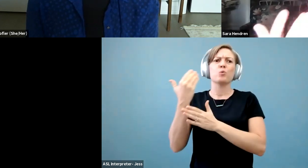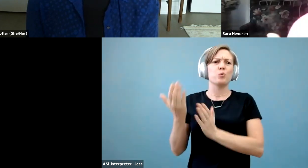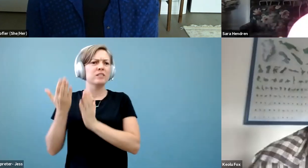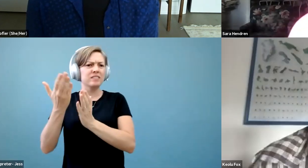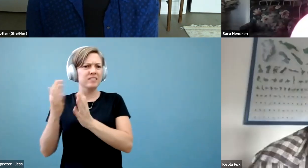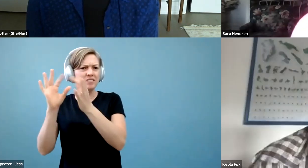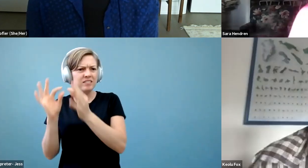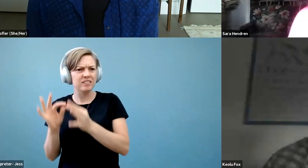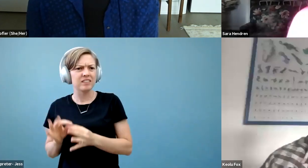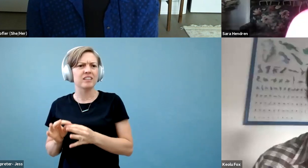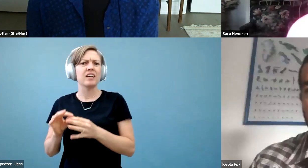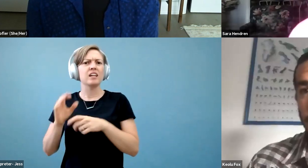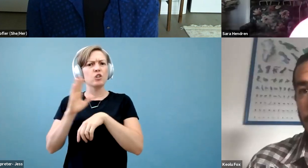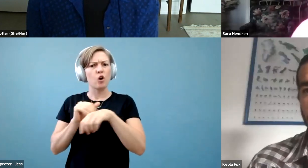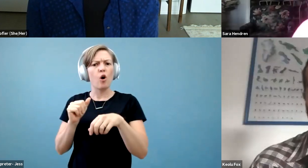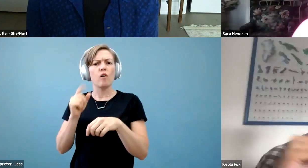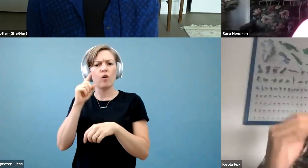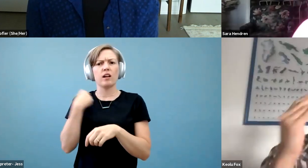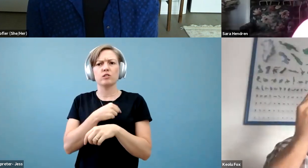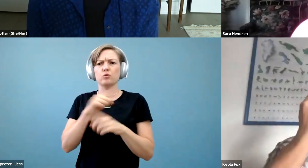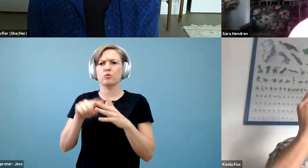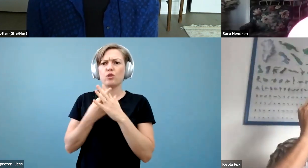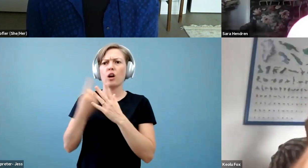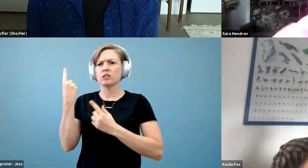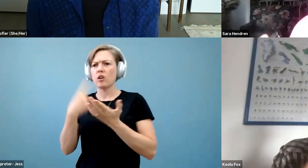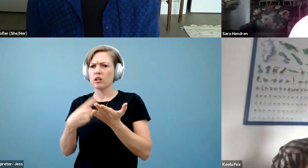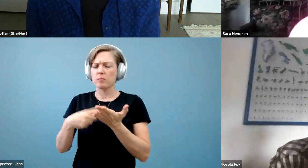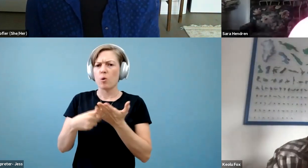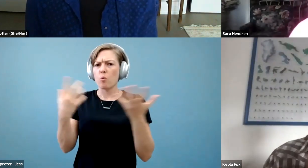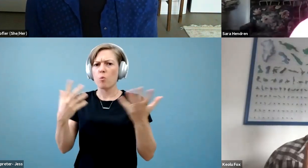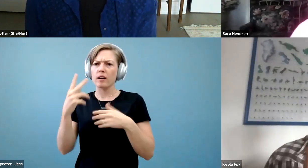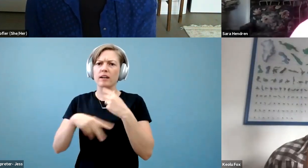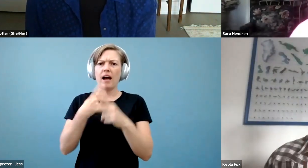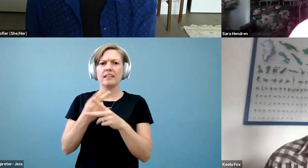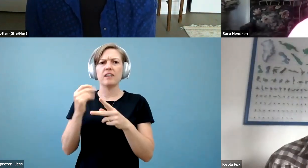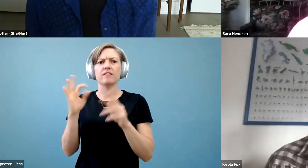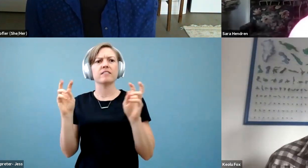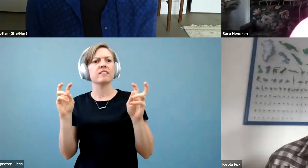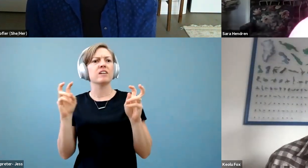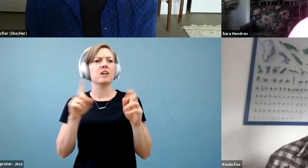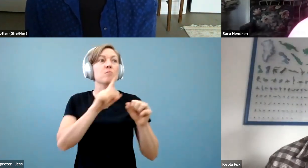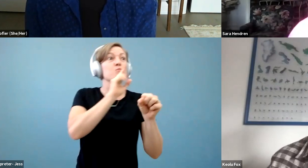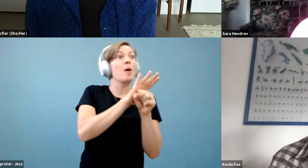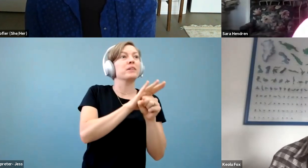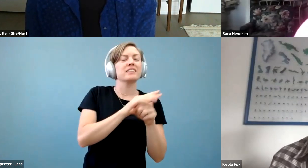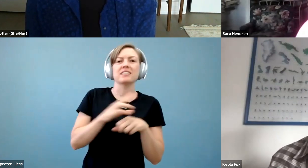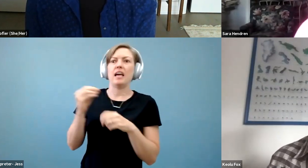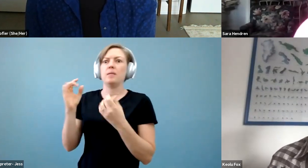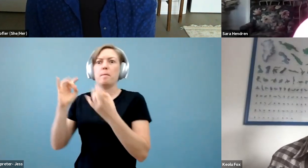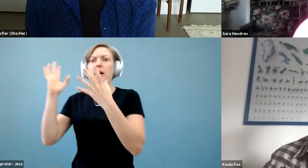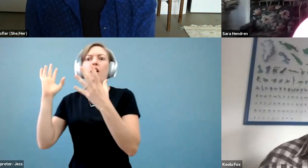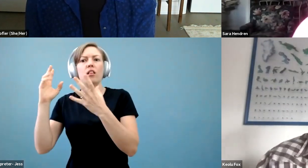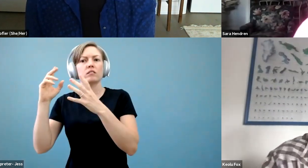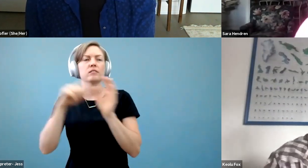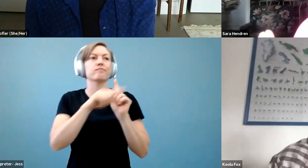and calls for us to begin to talk about the kinds of, as we say, promises and perils. Why? Because, well, there has